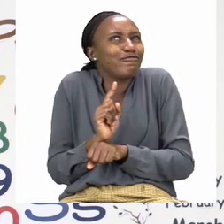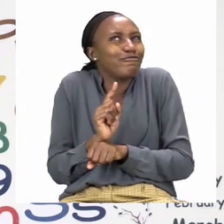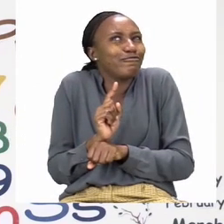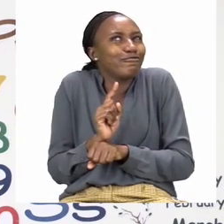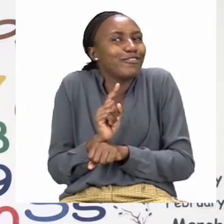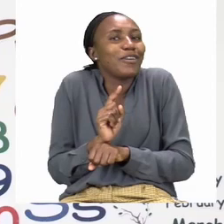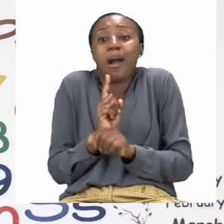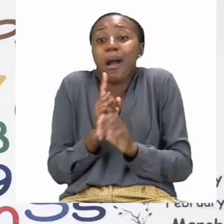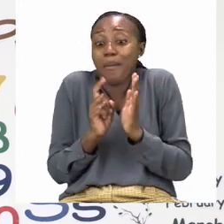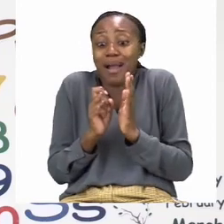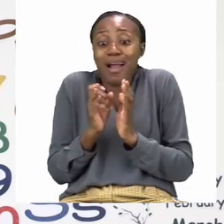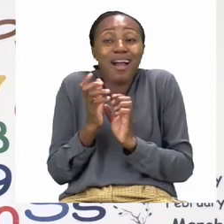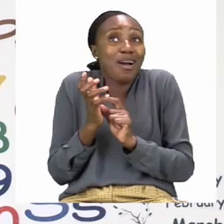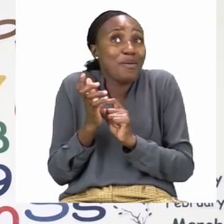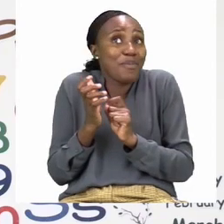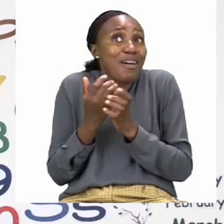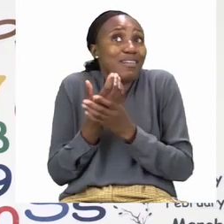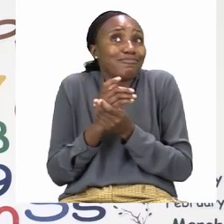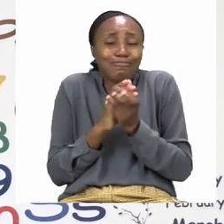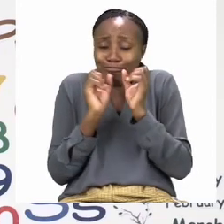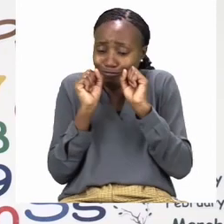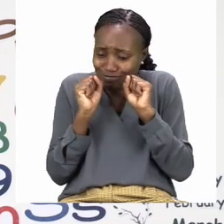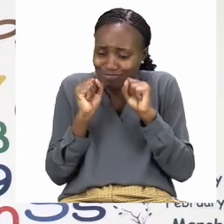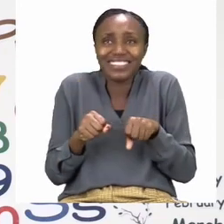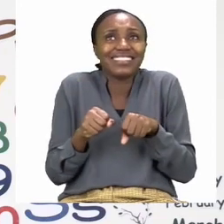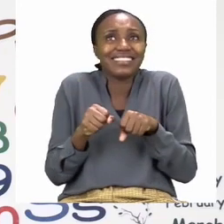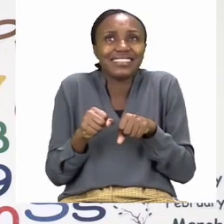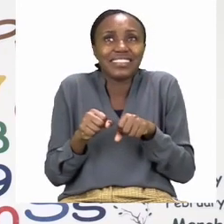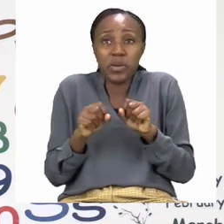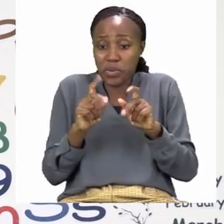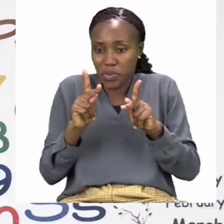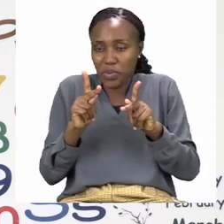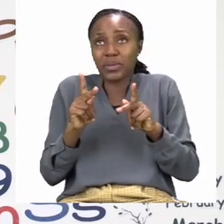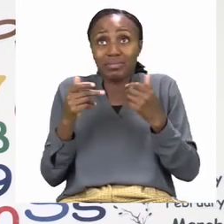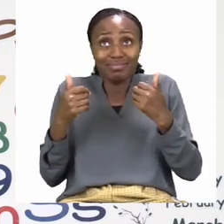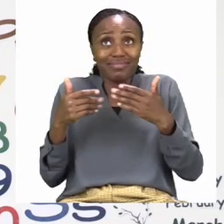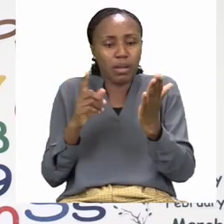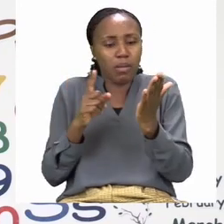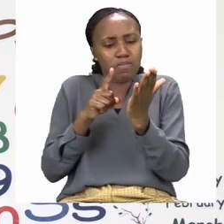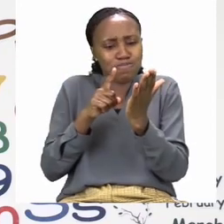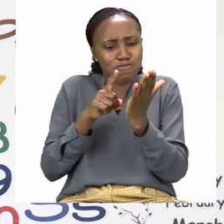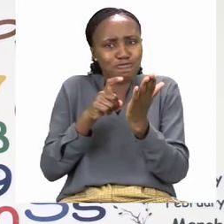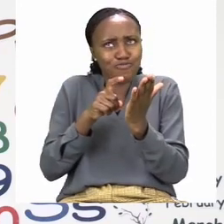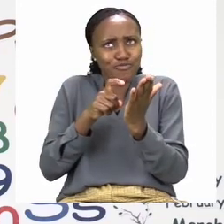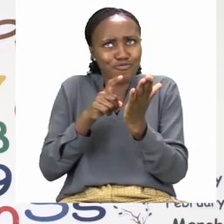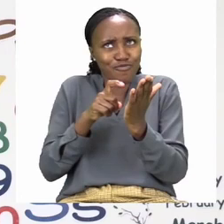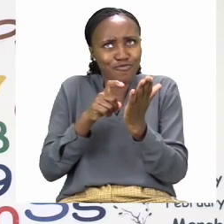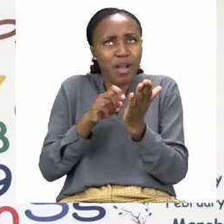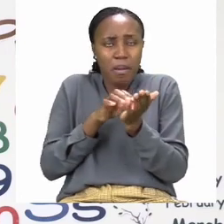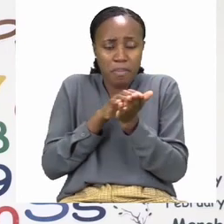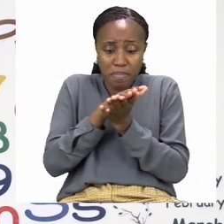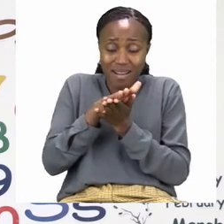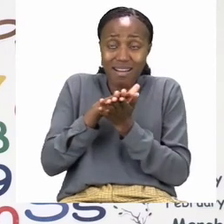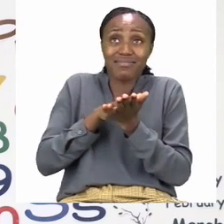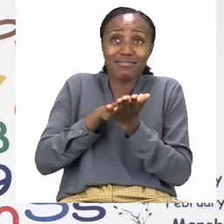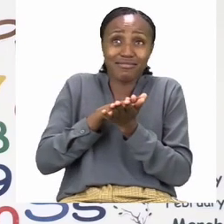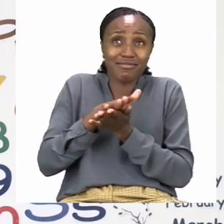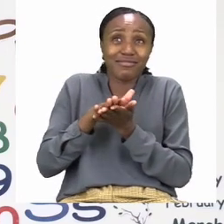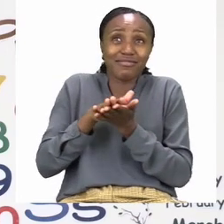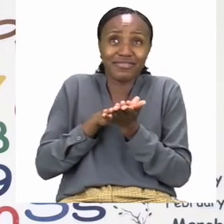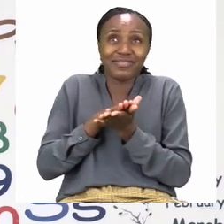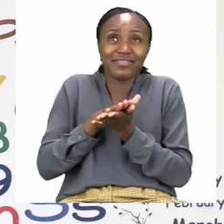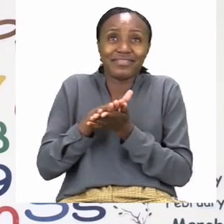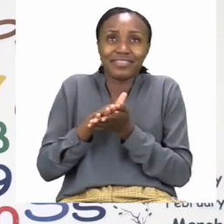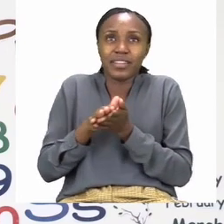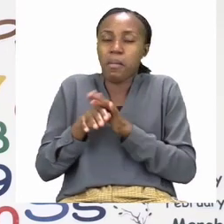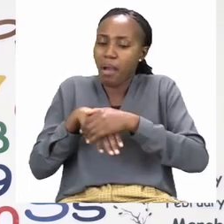to sanitize. So let's make sure we put enough sanitizer on our hands, and then we